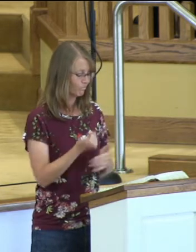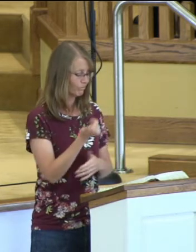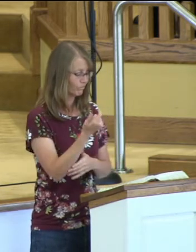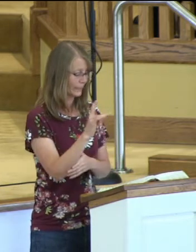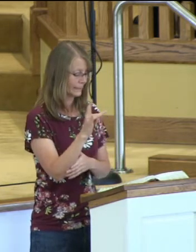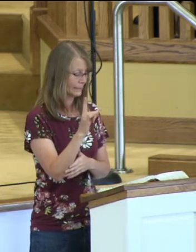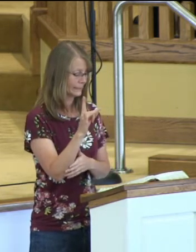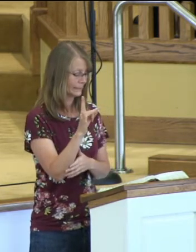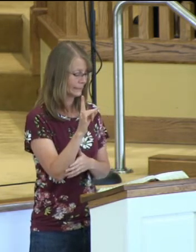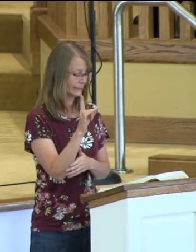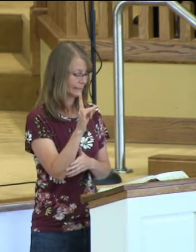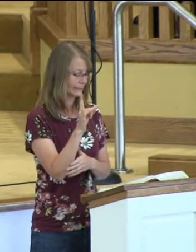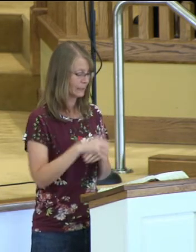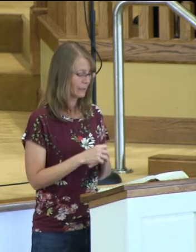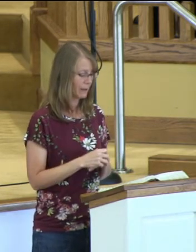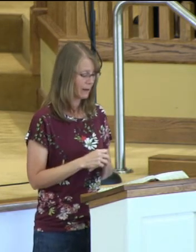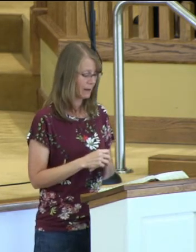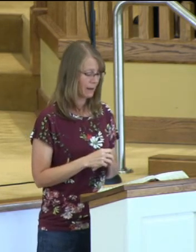18,